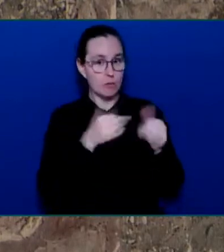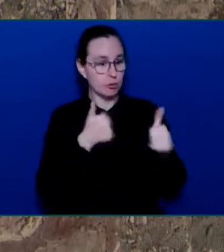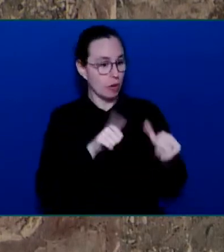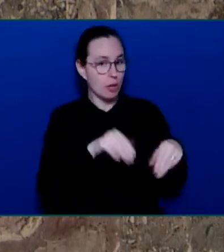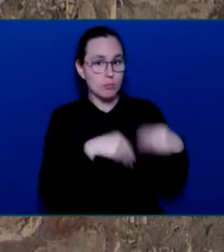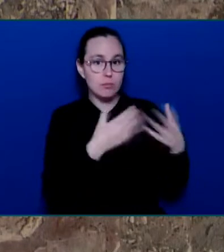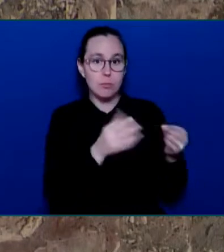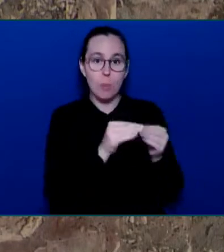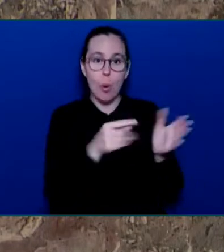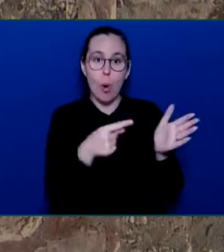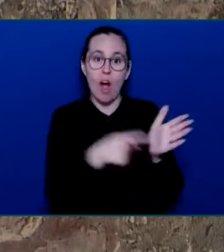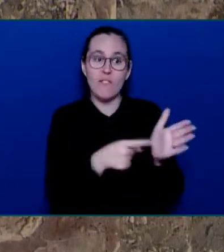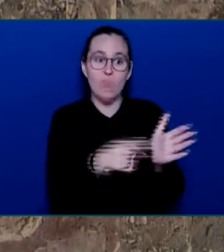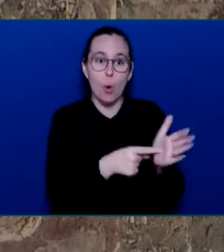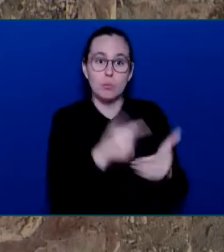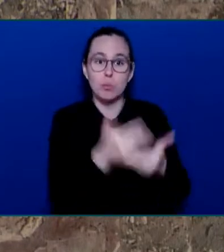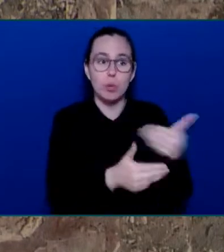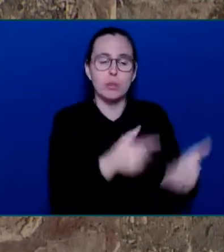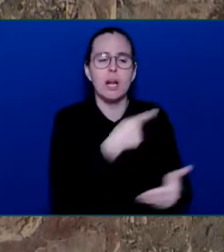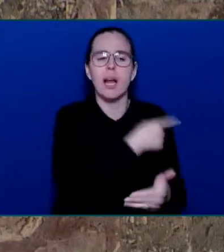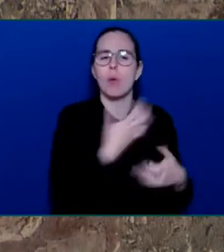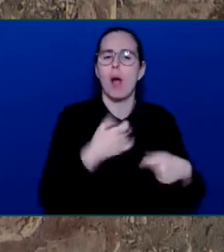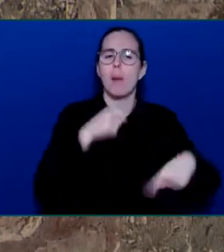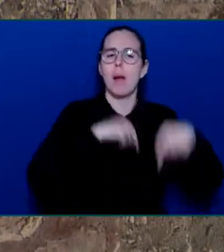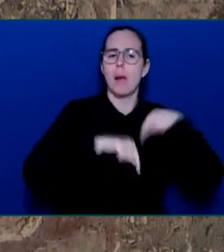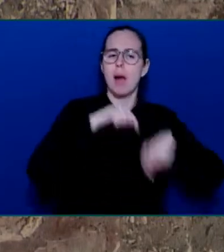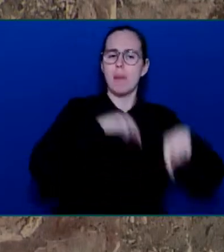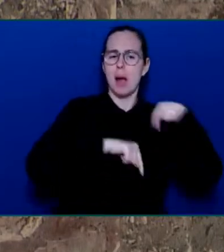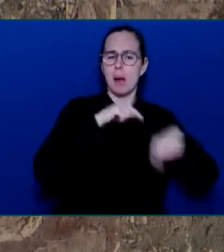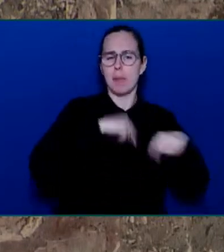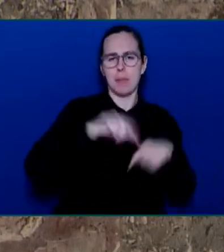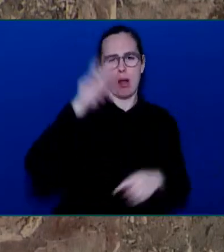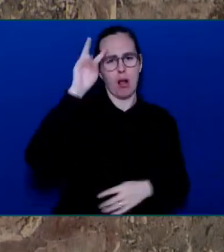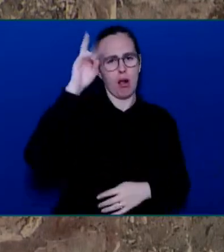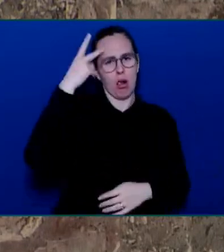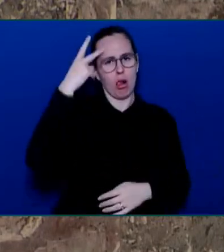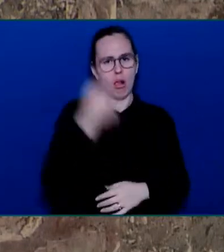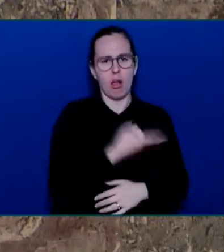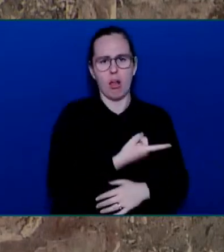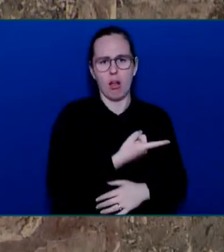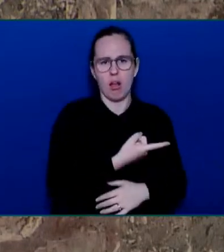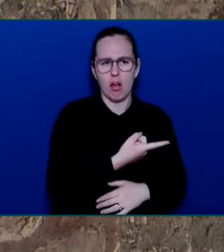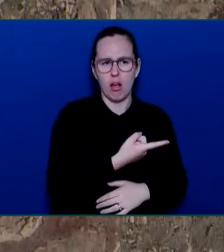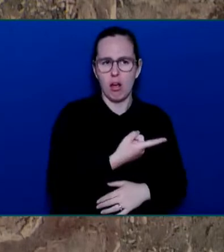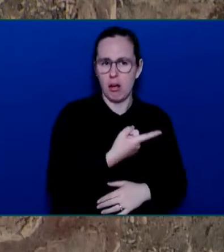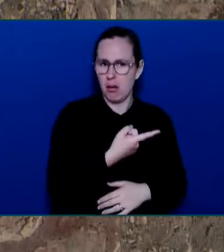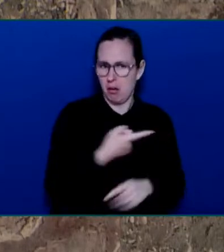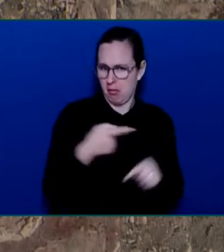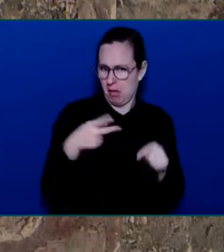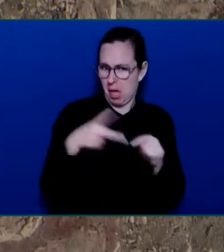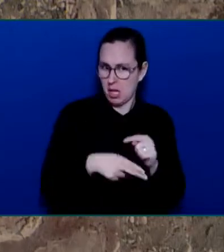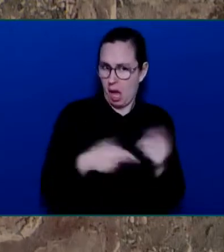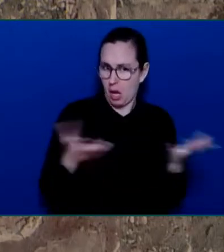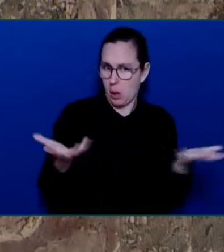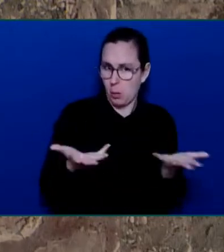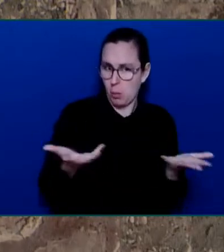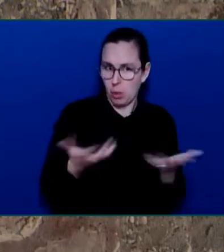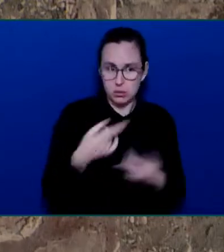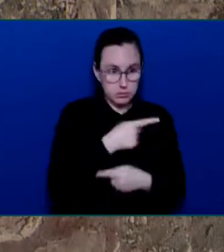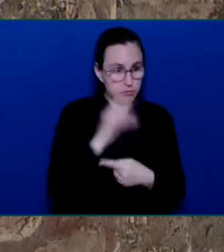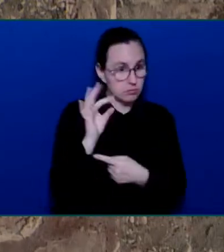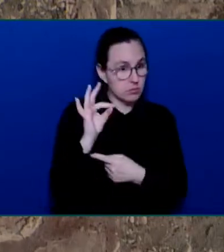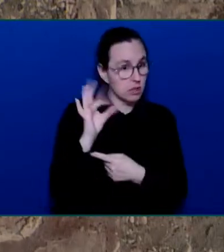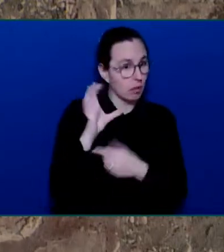So, Mr. Speaker, what are they going to cut? Are they going to cut the $900 that families are receiving each year through the Climate Action Tax